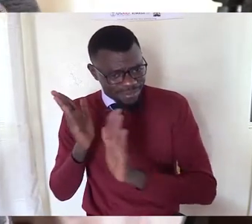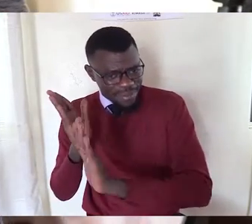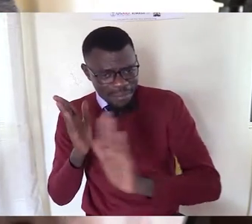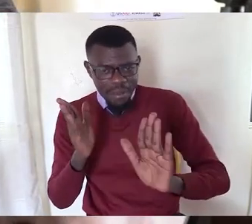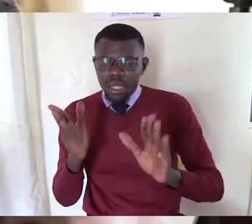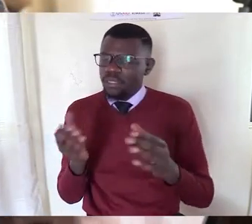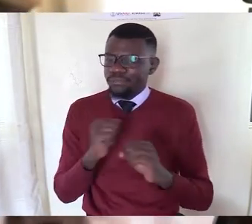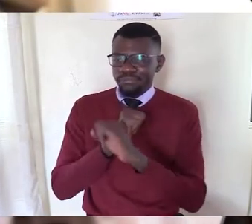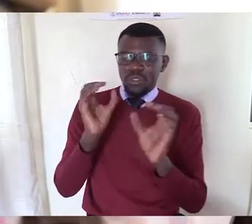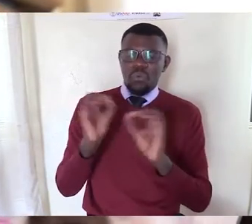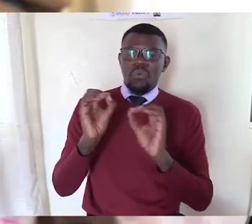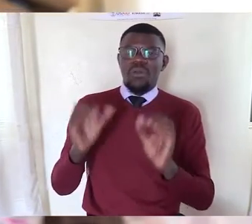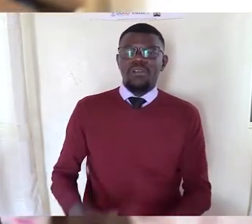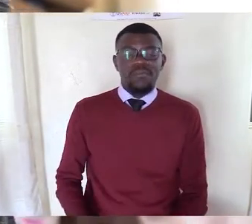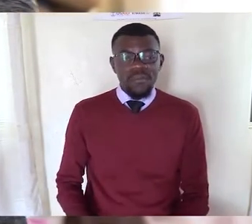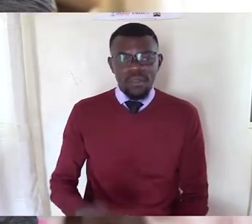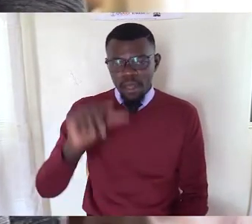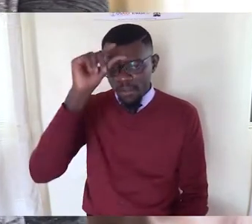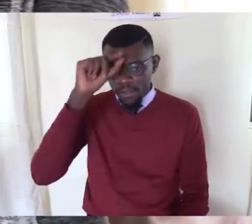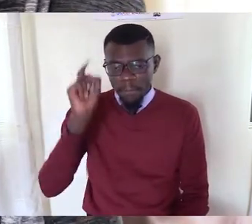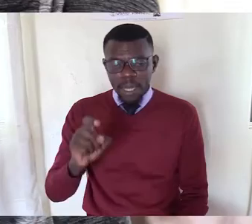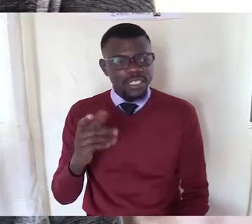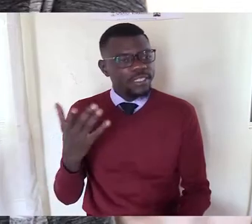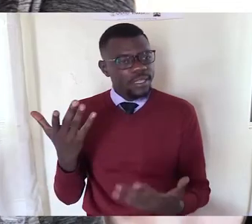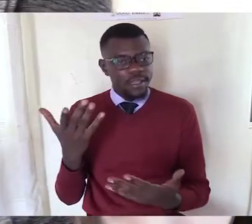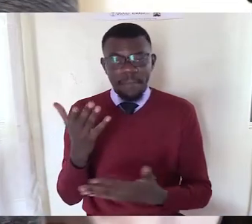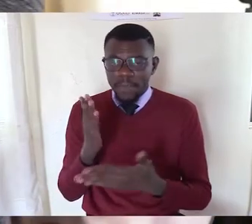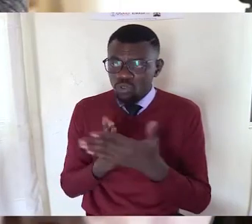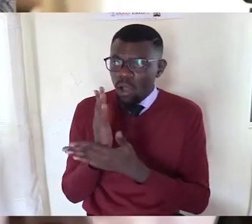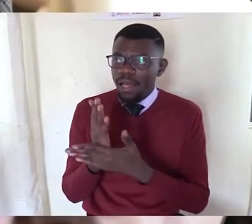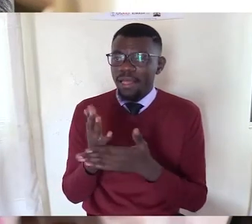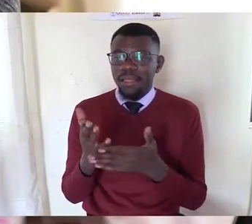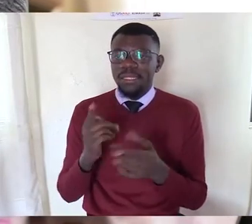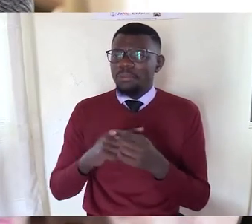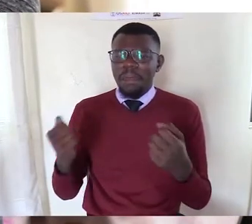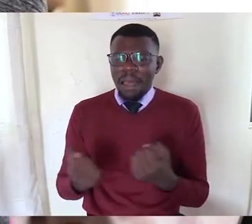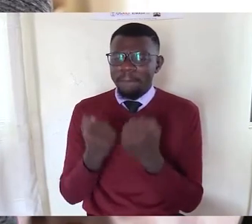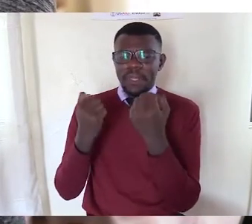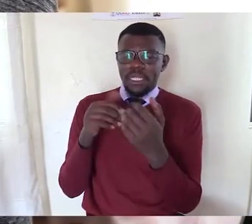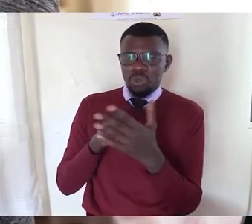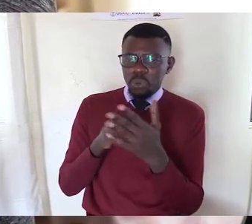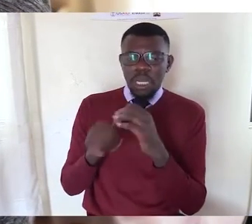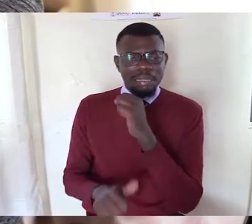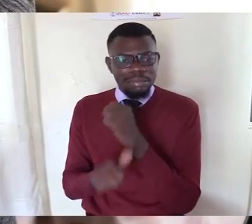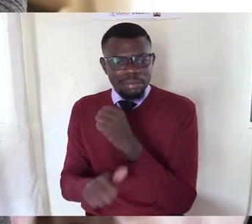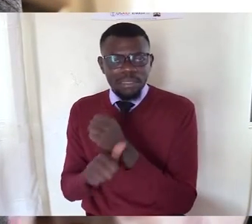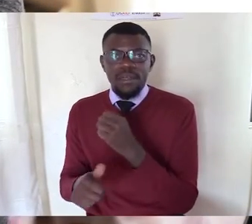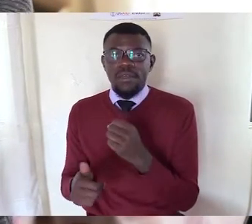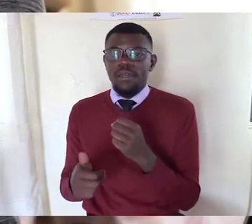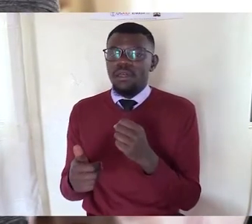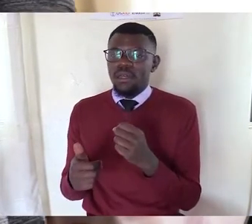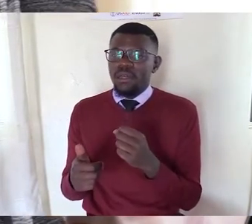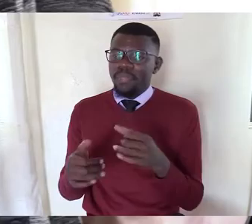must ensure, or the government must ensure, that during these very volatile, very needed situation or times,